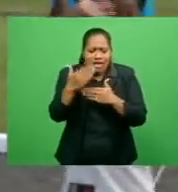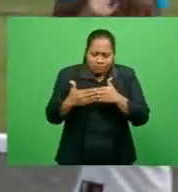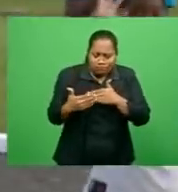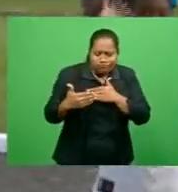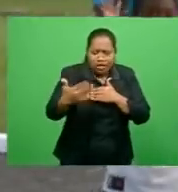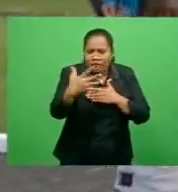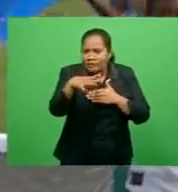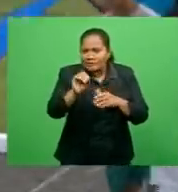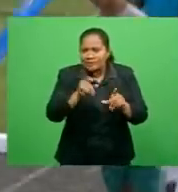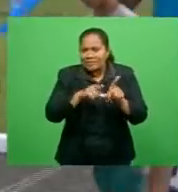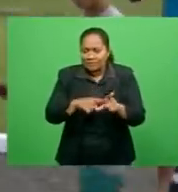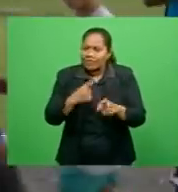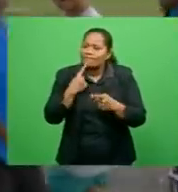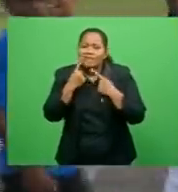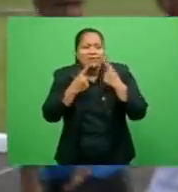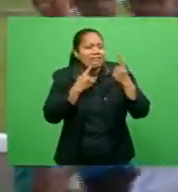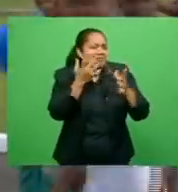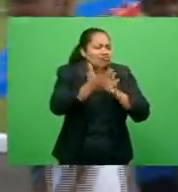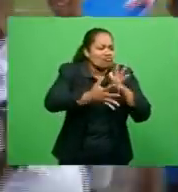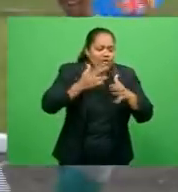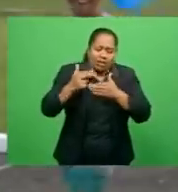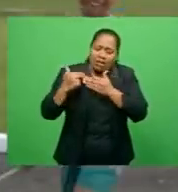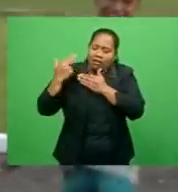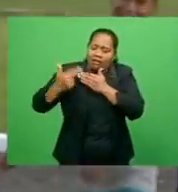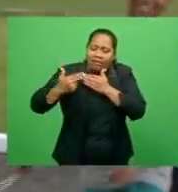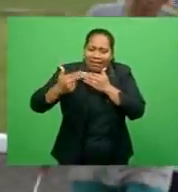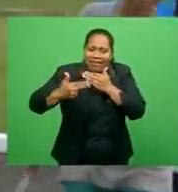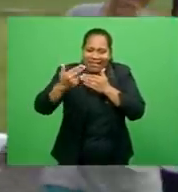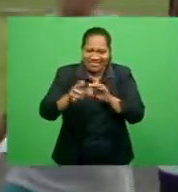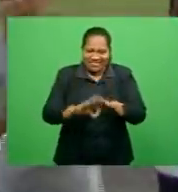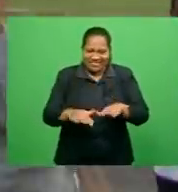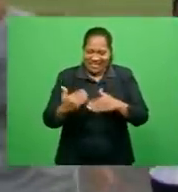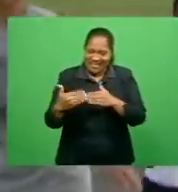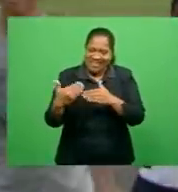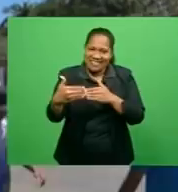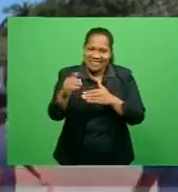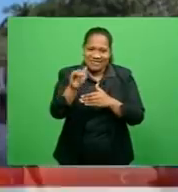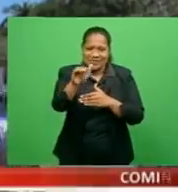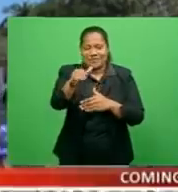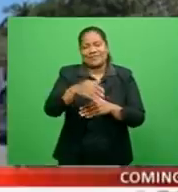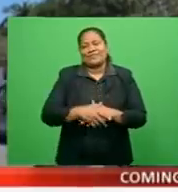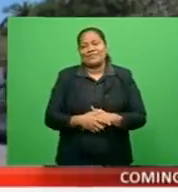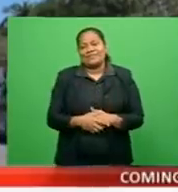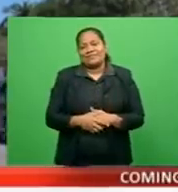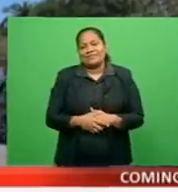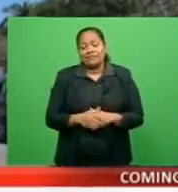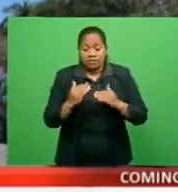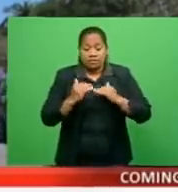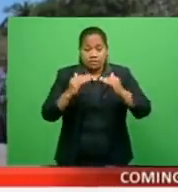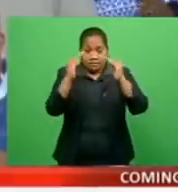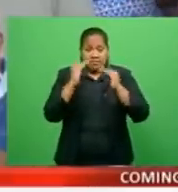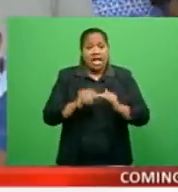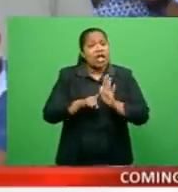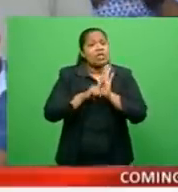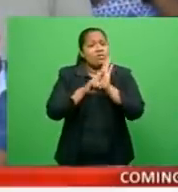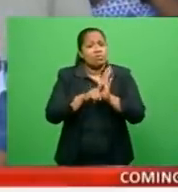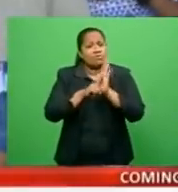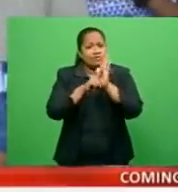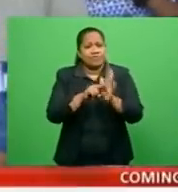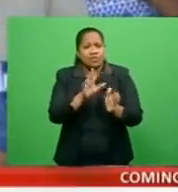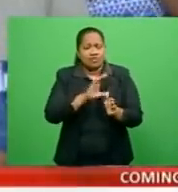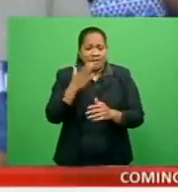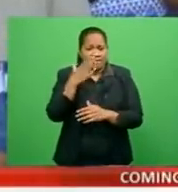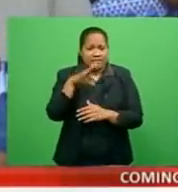and tell the stories to the next generation. Lena Reese, FBC News. Up ahead, Lautoka commissions Fiji